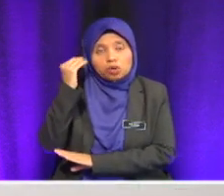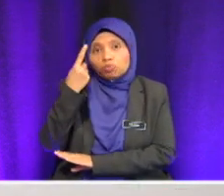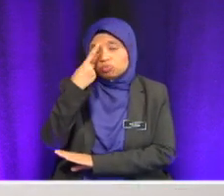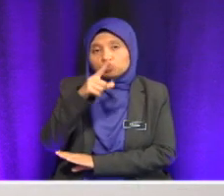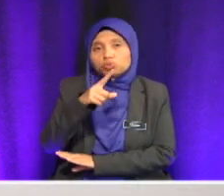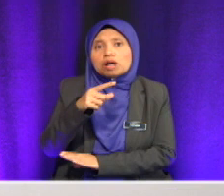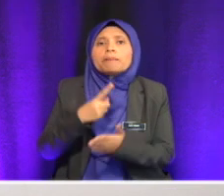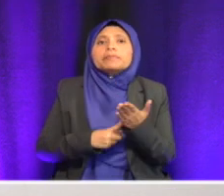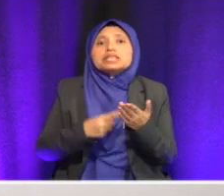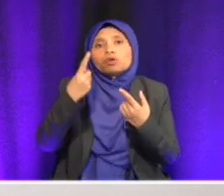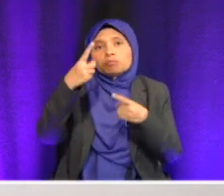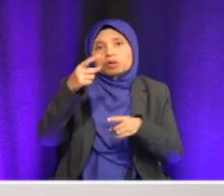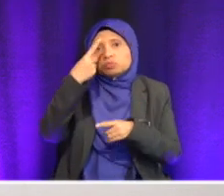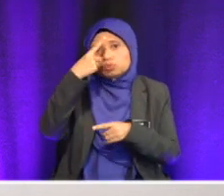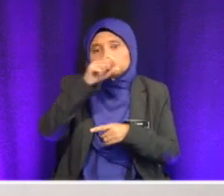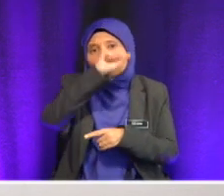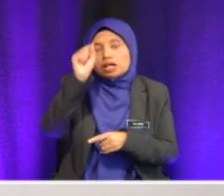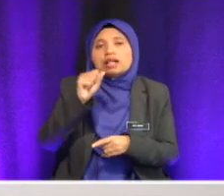question?